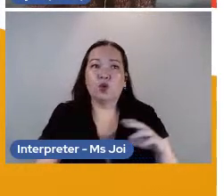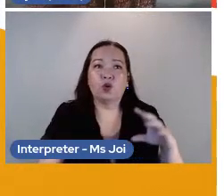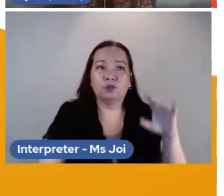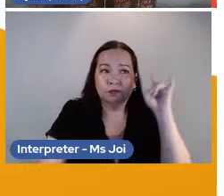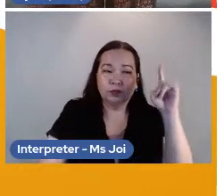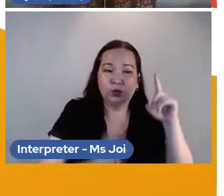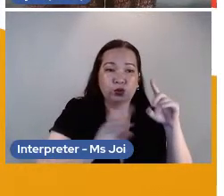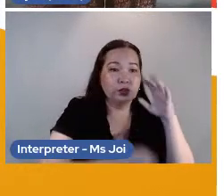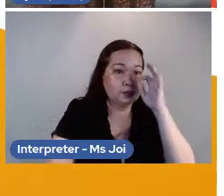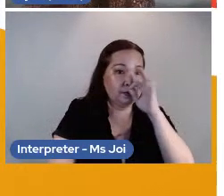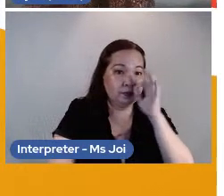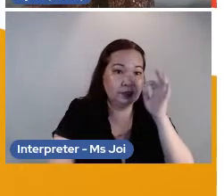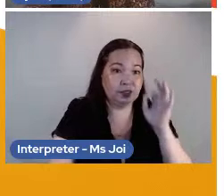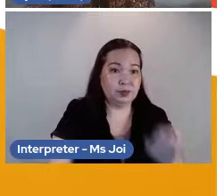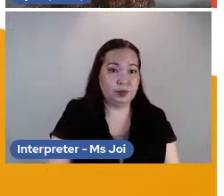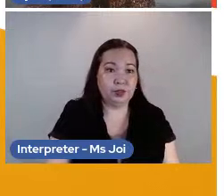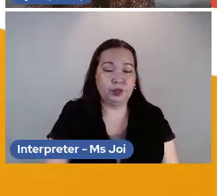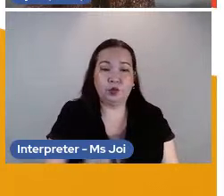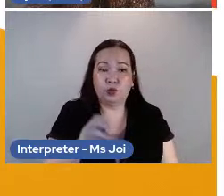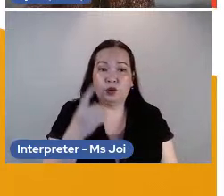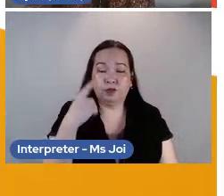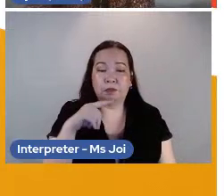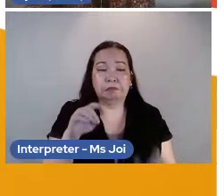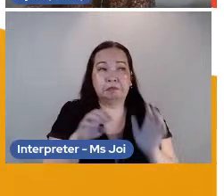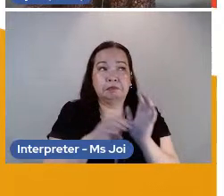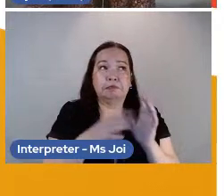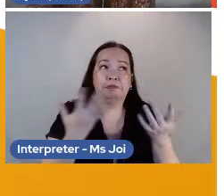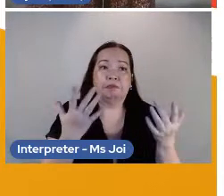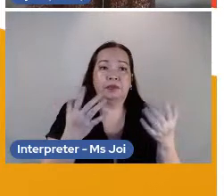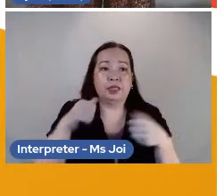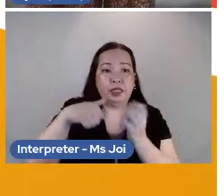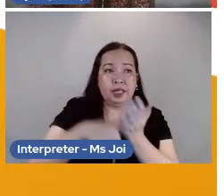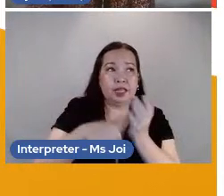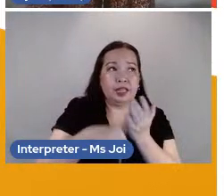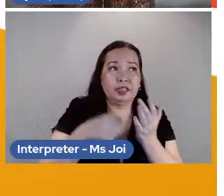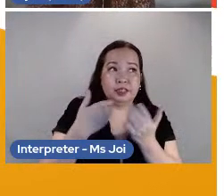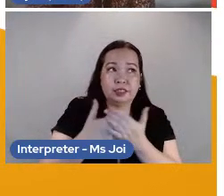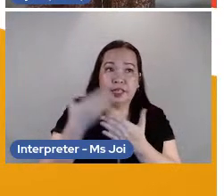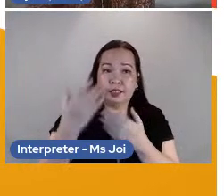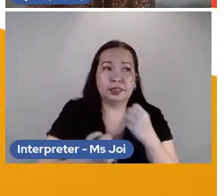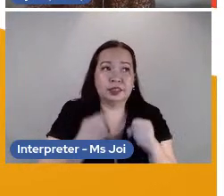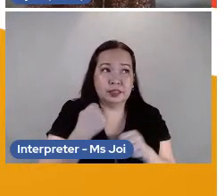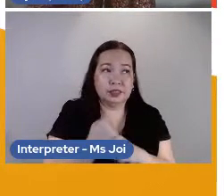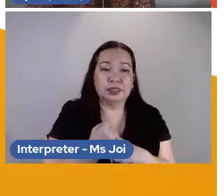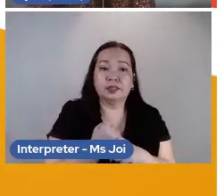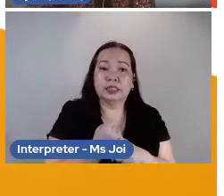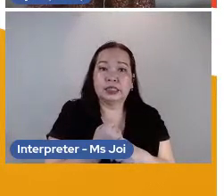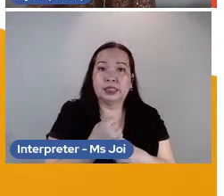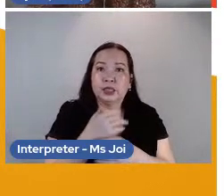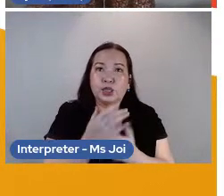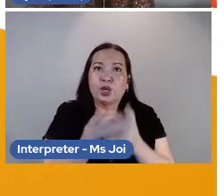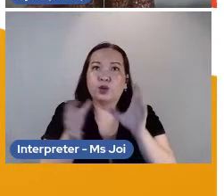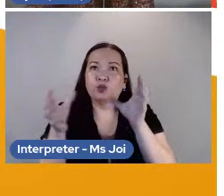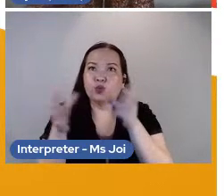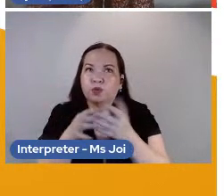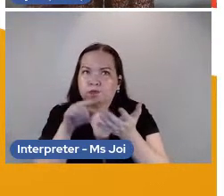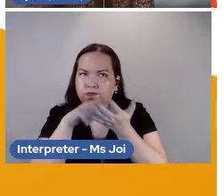year, I'm sure certain groups will want to know political spend per